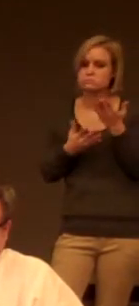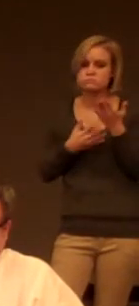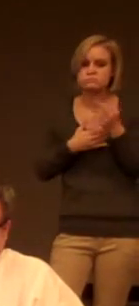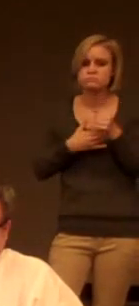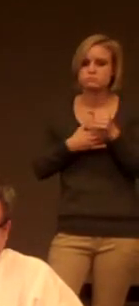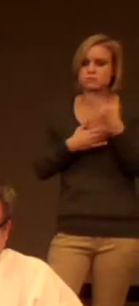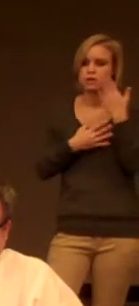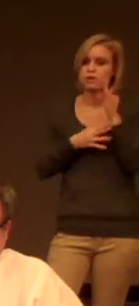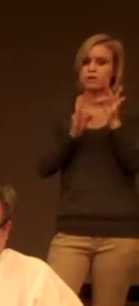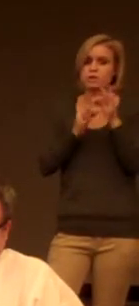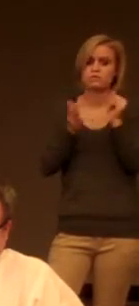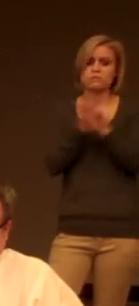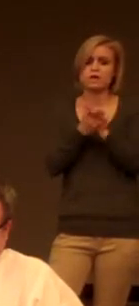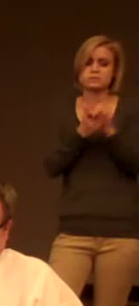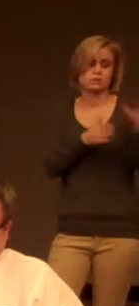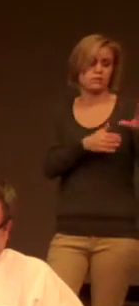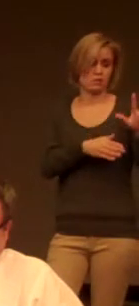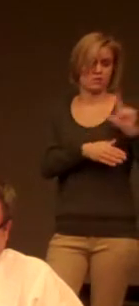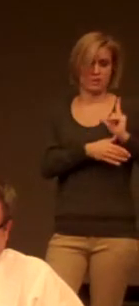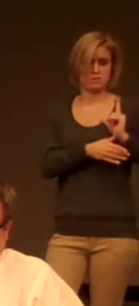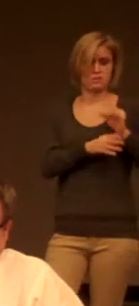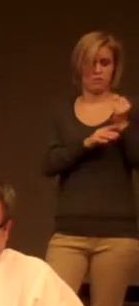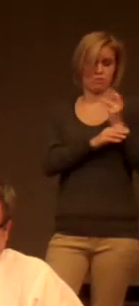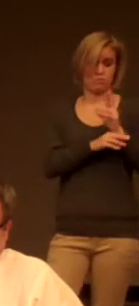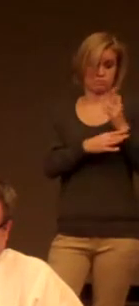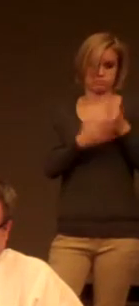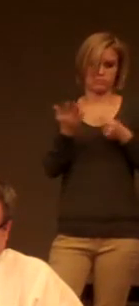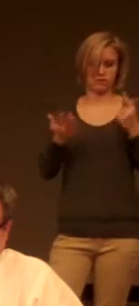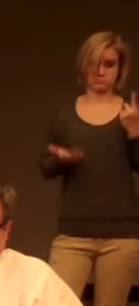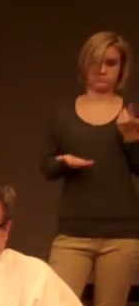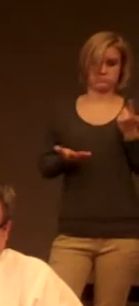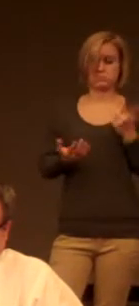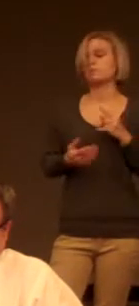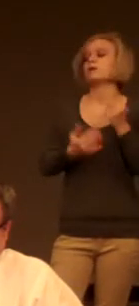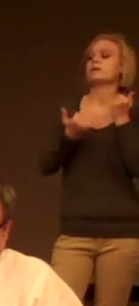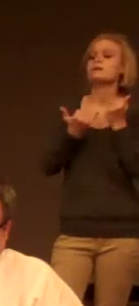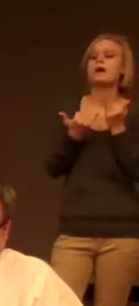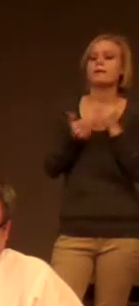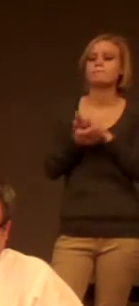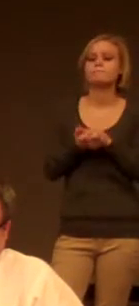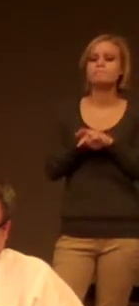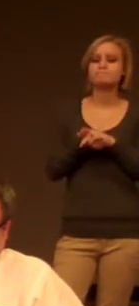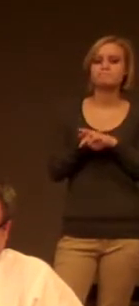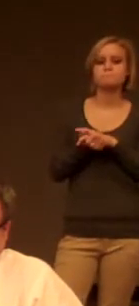I don't know if that's lazy or that's just what. Now,